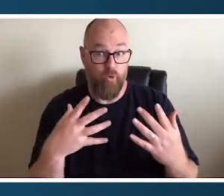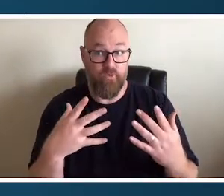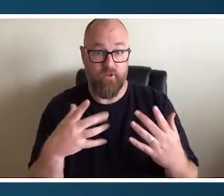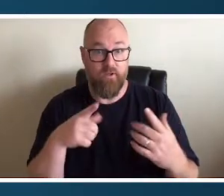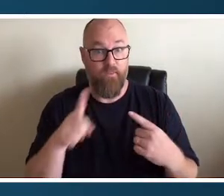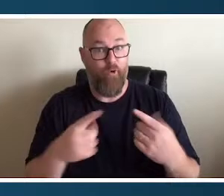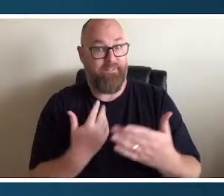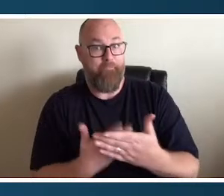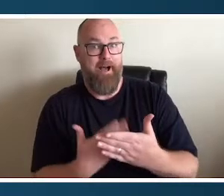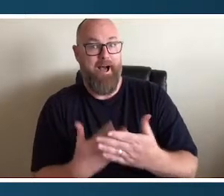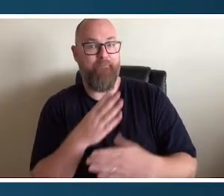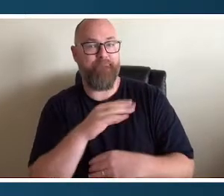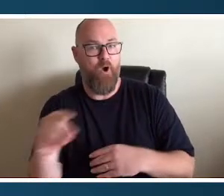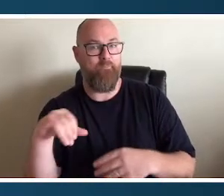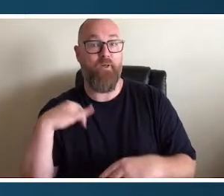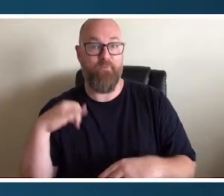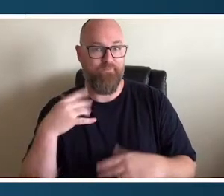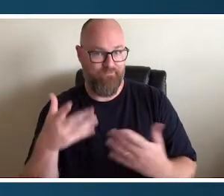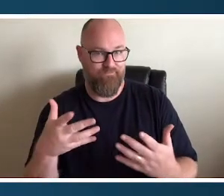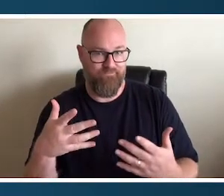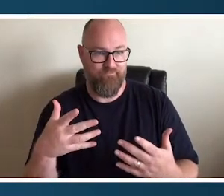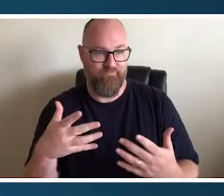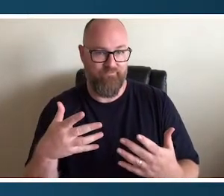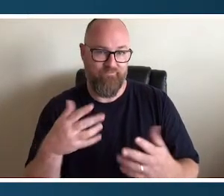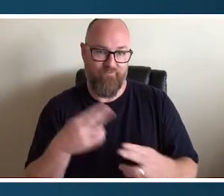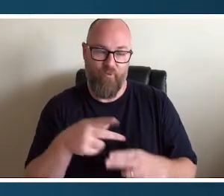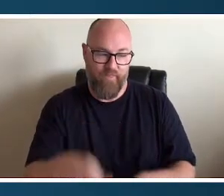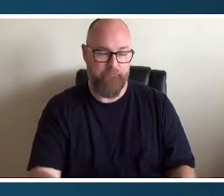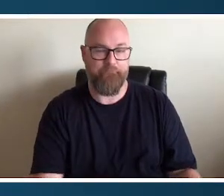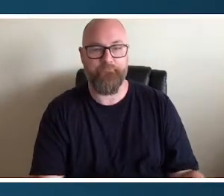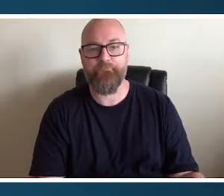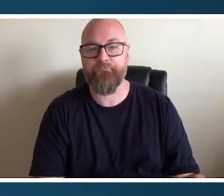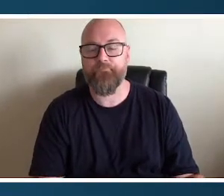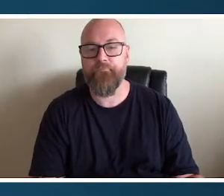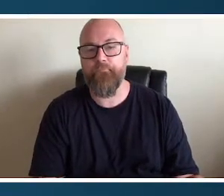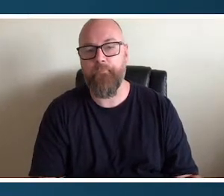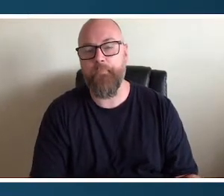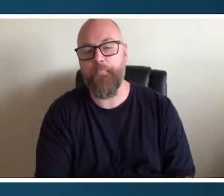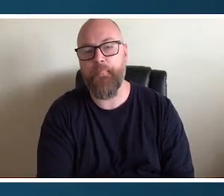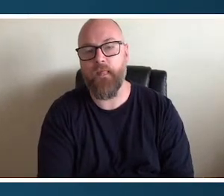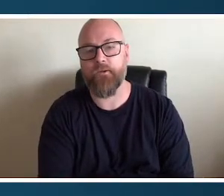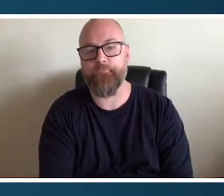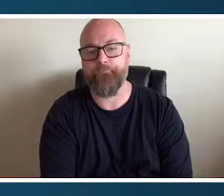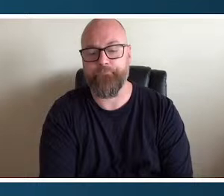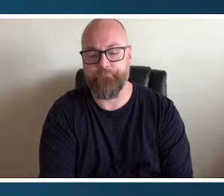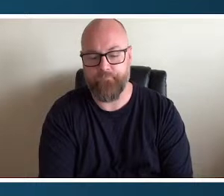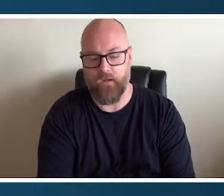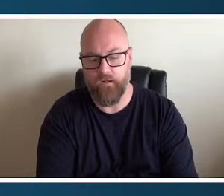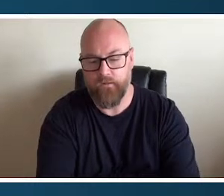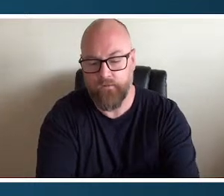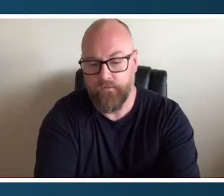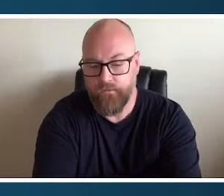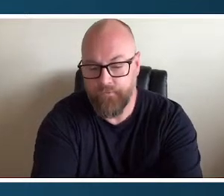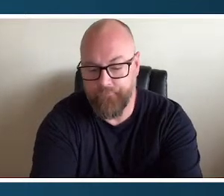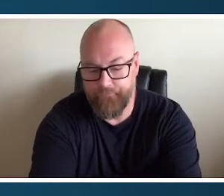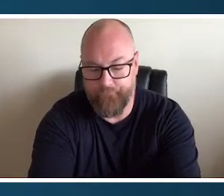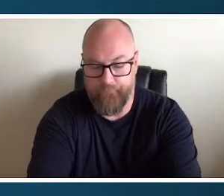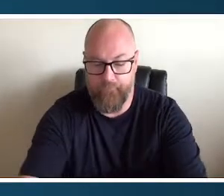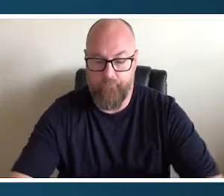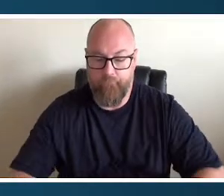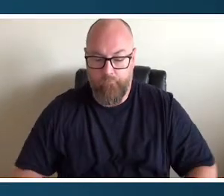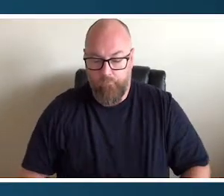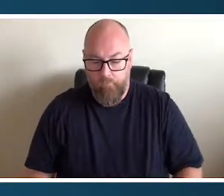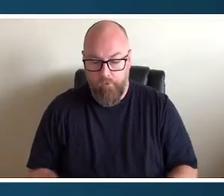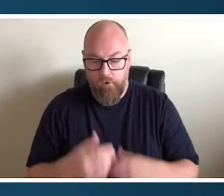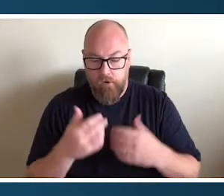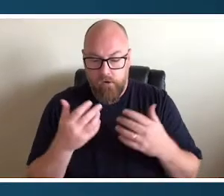themselves on these schemes. And consistently over time, when we ask workers how satisfied they are with their